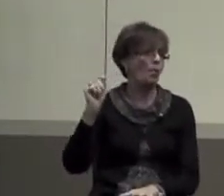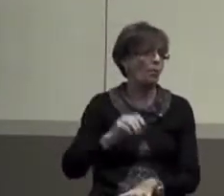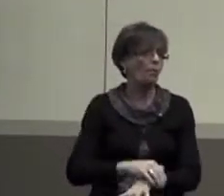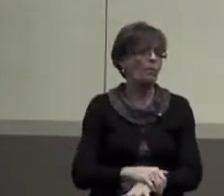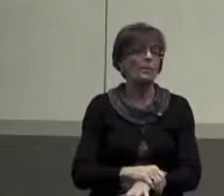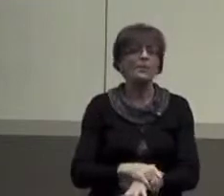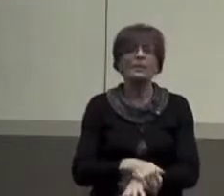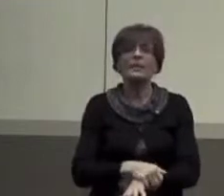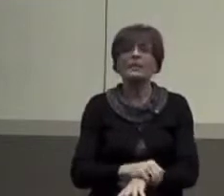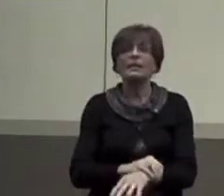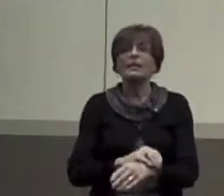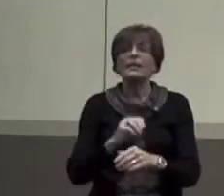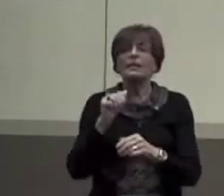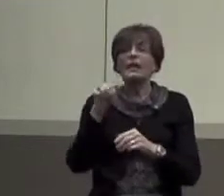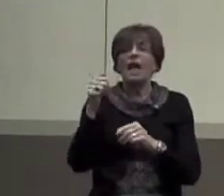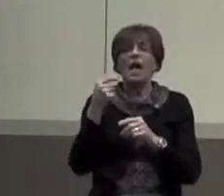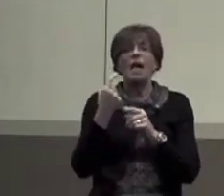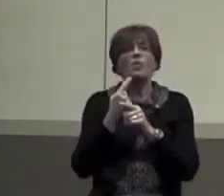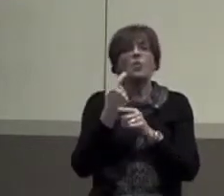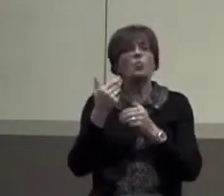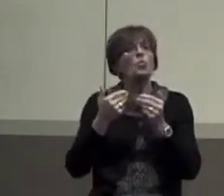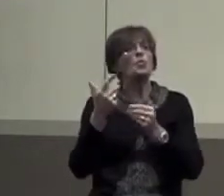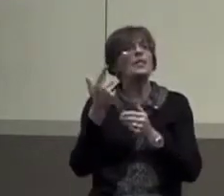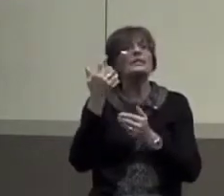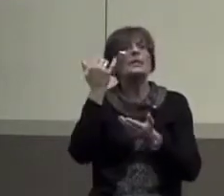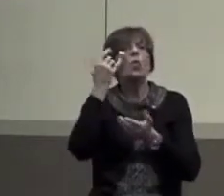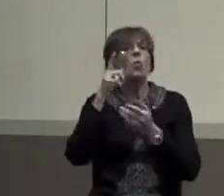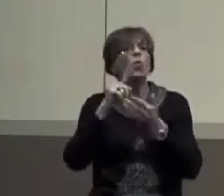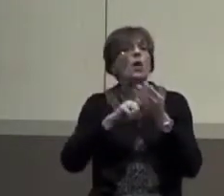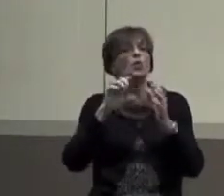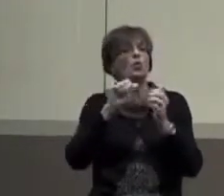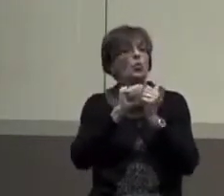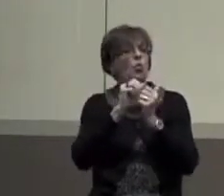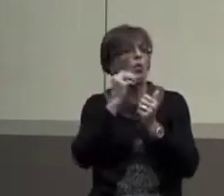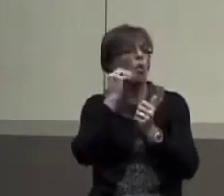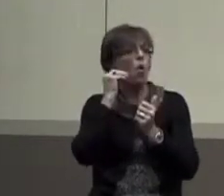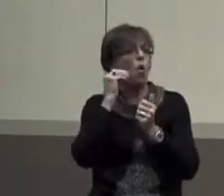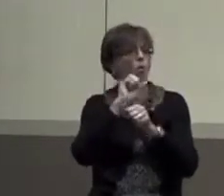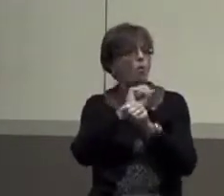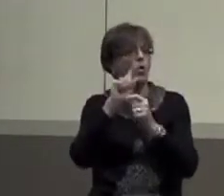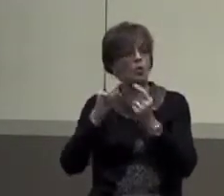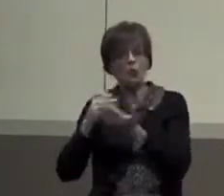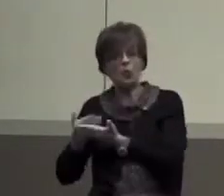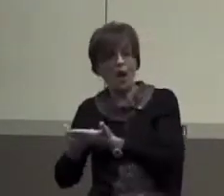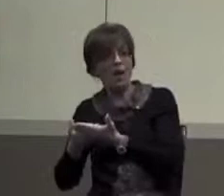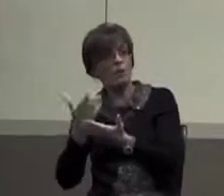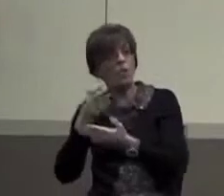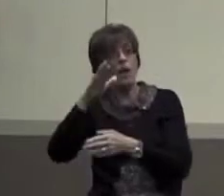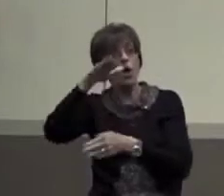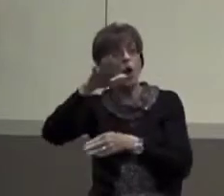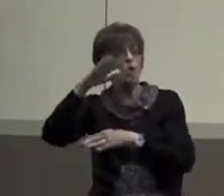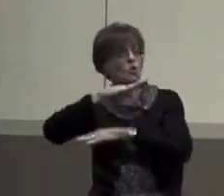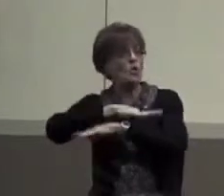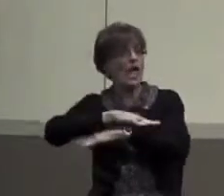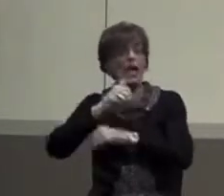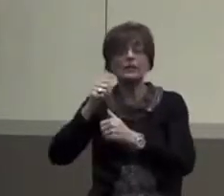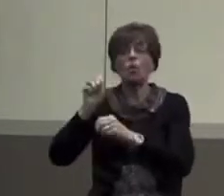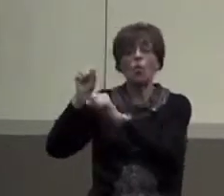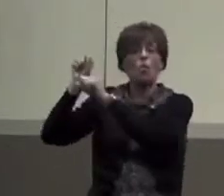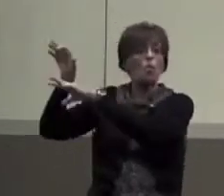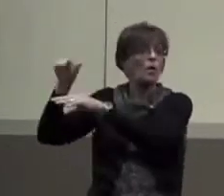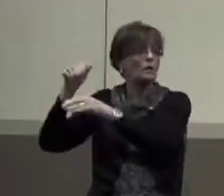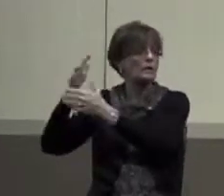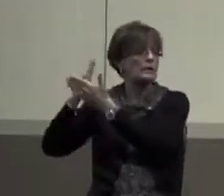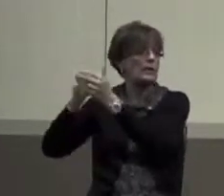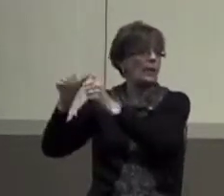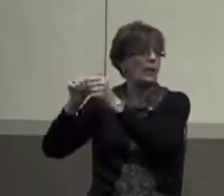Other routines could be, what do you do with the homework when you come in? Do you want it out on the desk? Do you want it put into a place? What